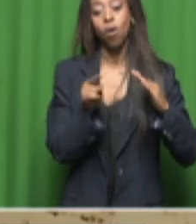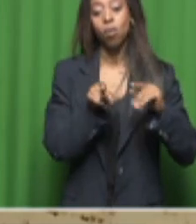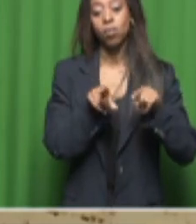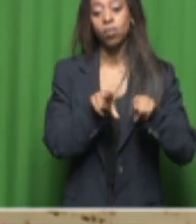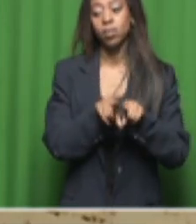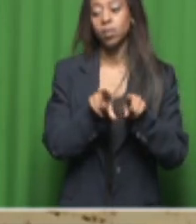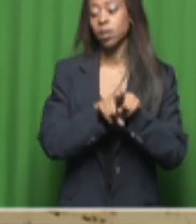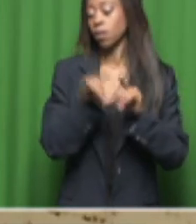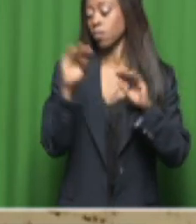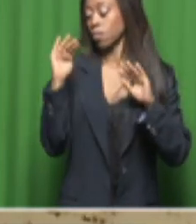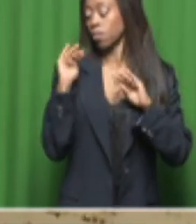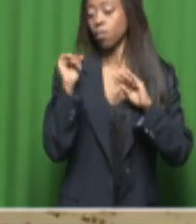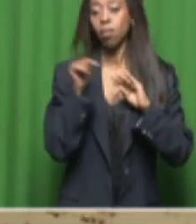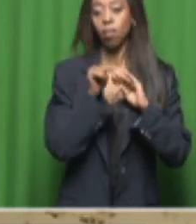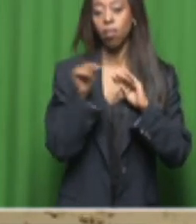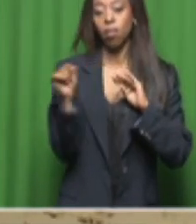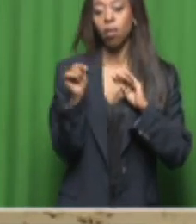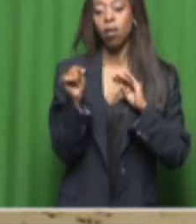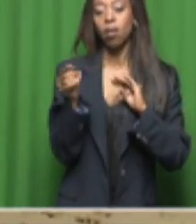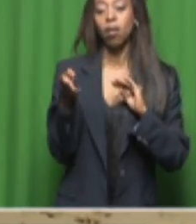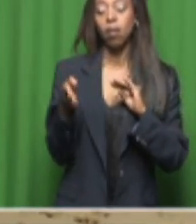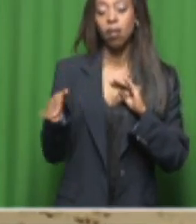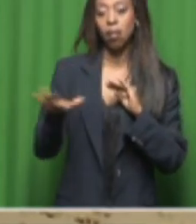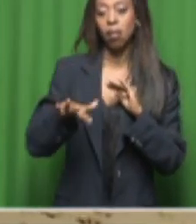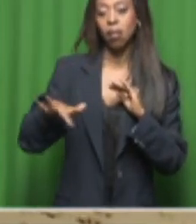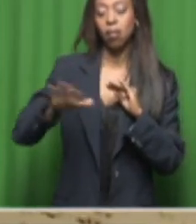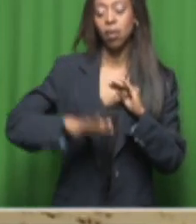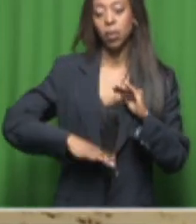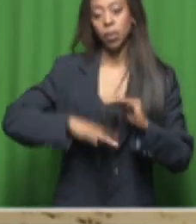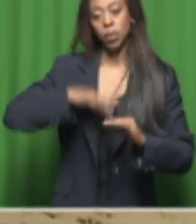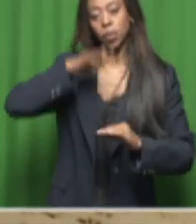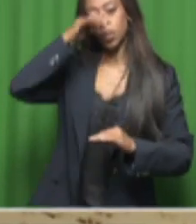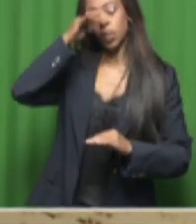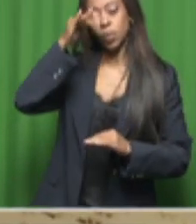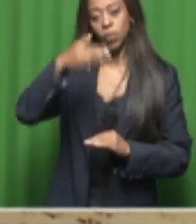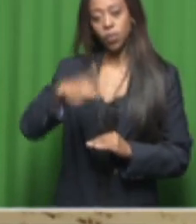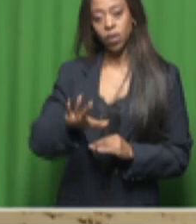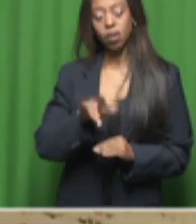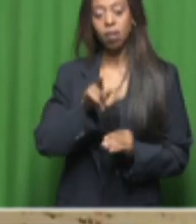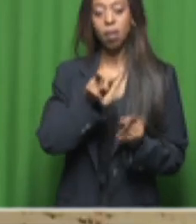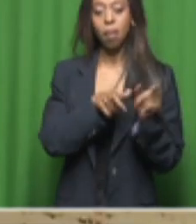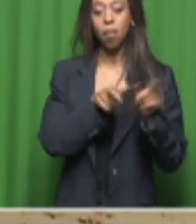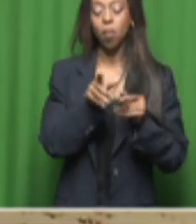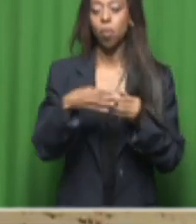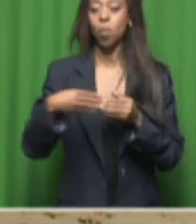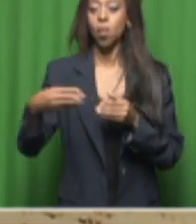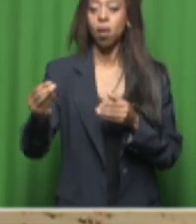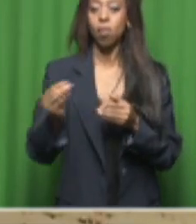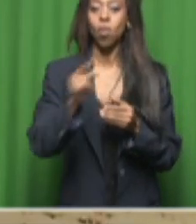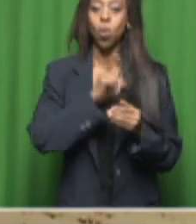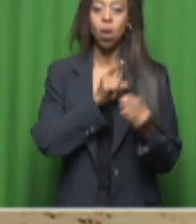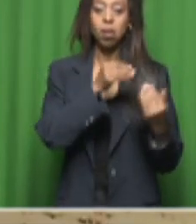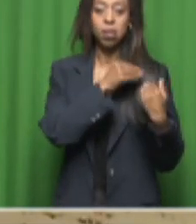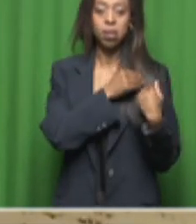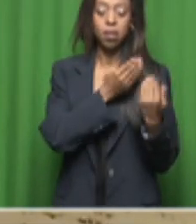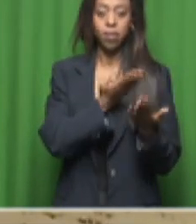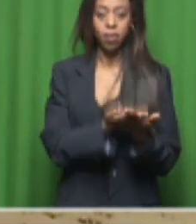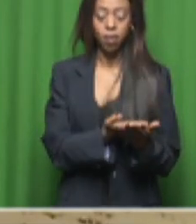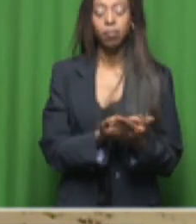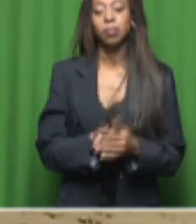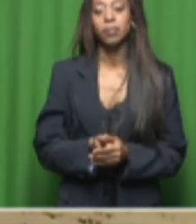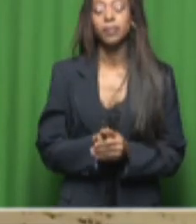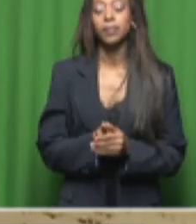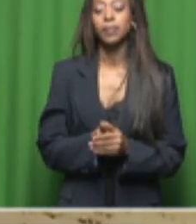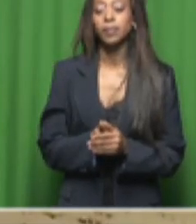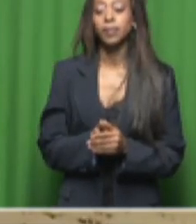more specifically here, and I think in Prestondale, have been flooded to the point of people having to leave home in order to be safe. Also, with